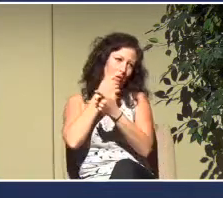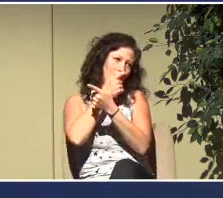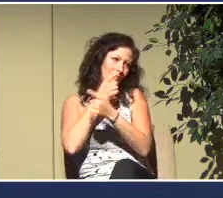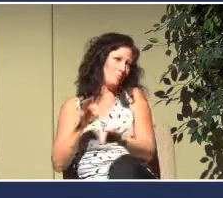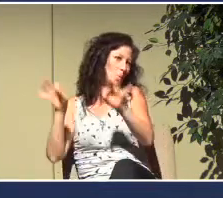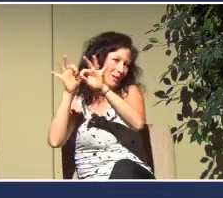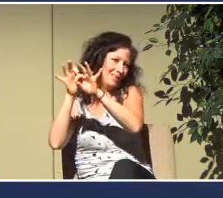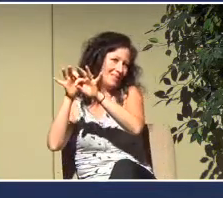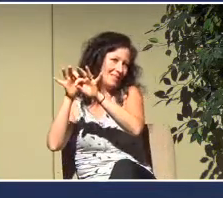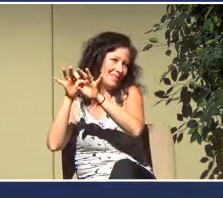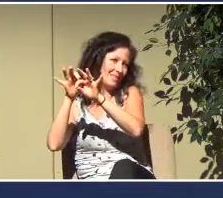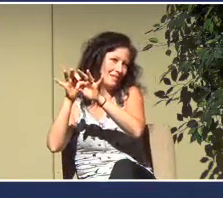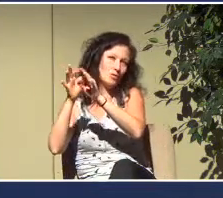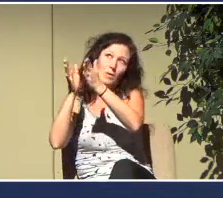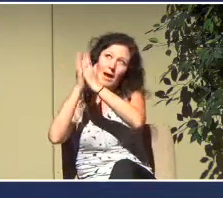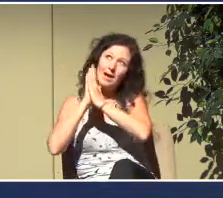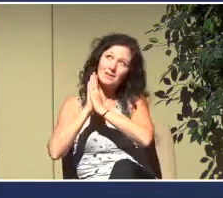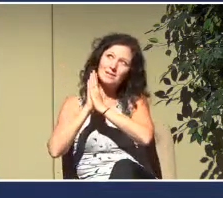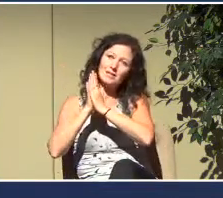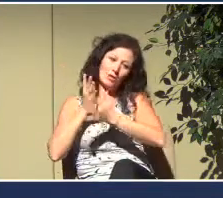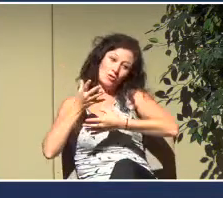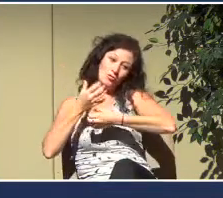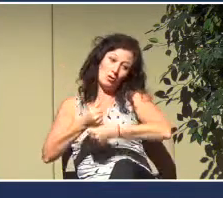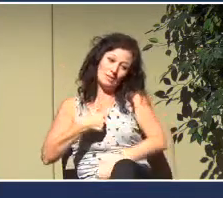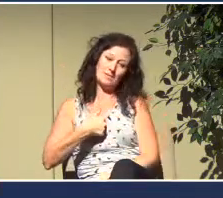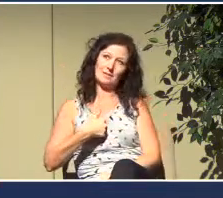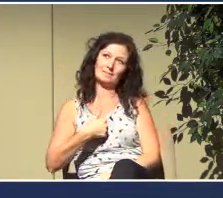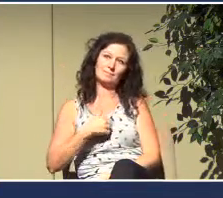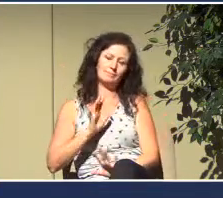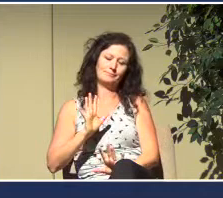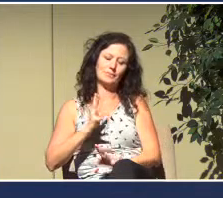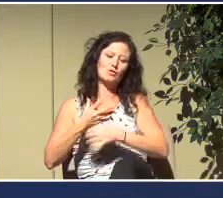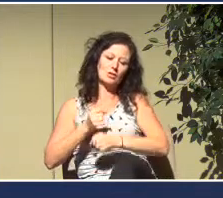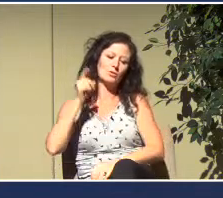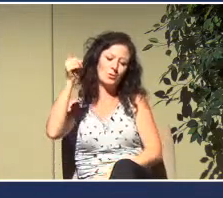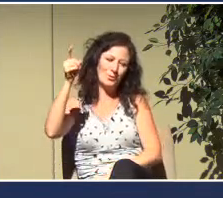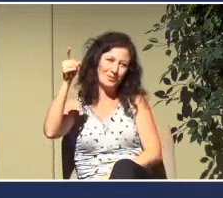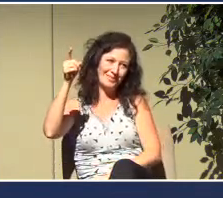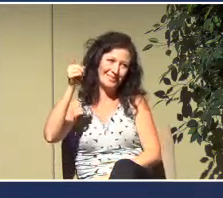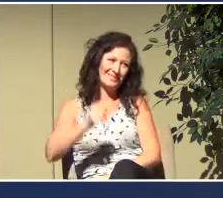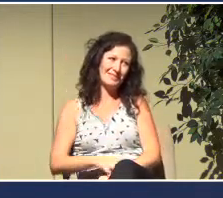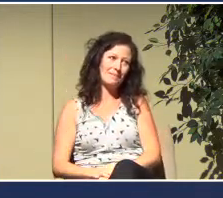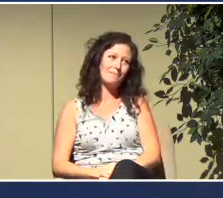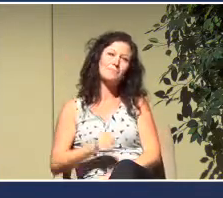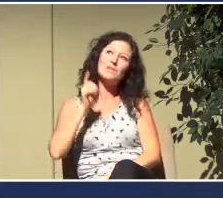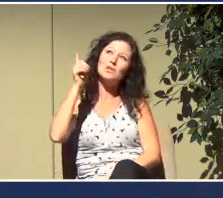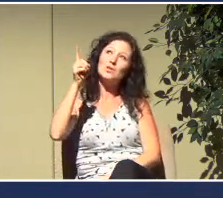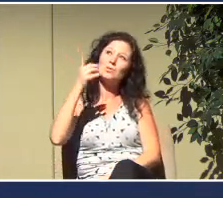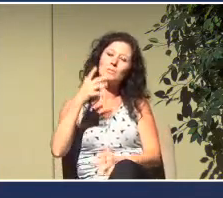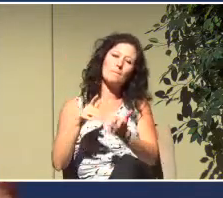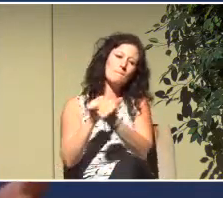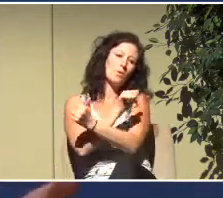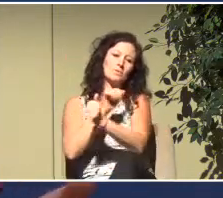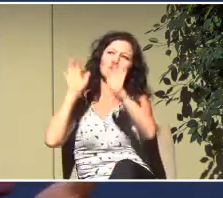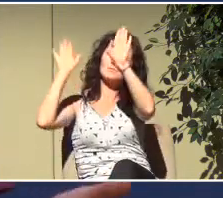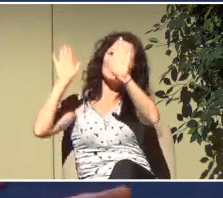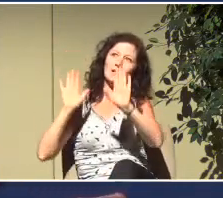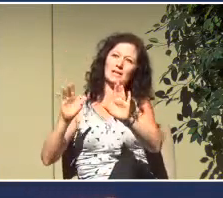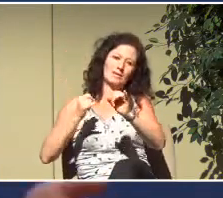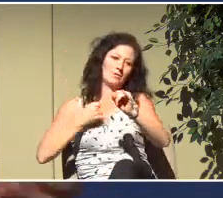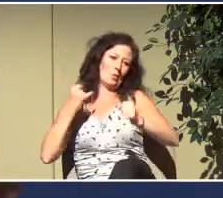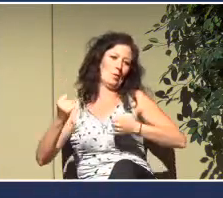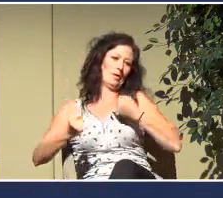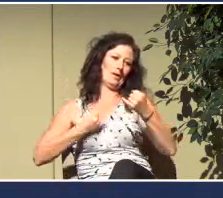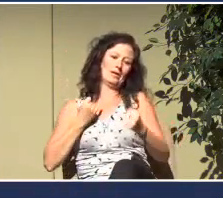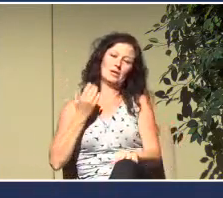So then you ask him and trust him for help. God, you are the greatest pleasure. You are the greatest joy that there is. You are